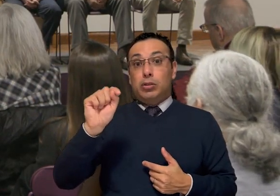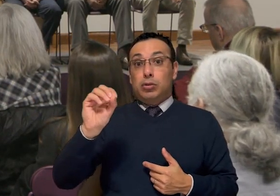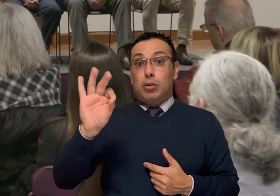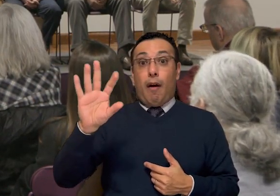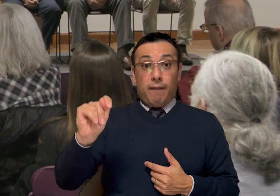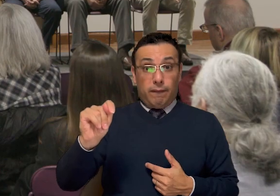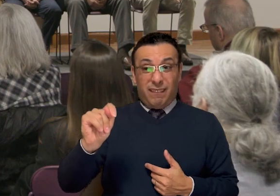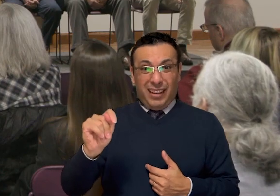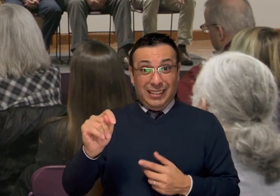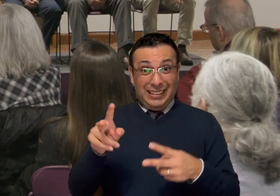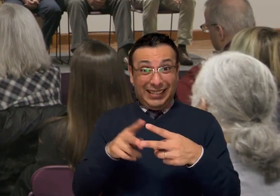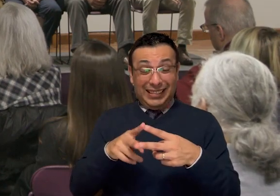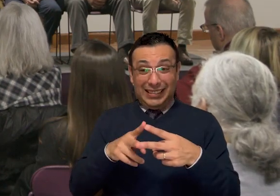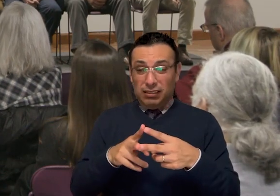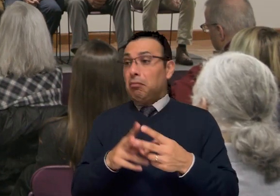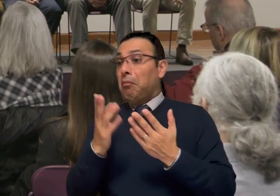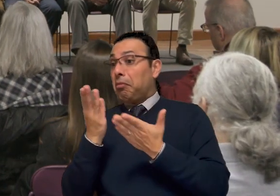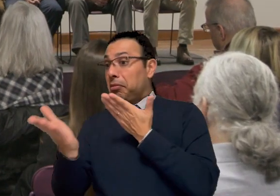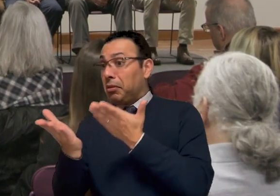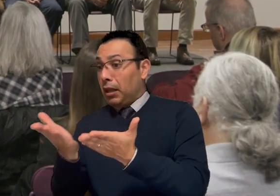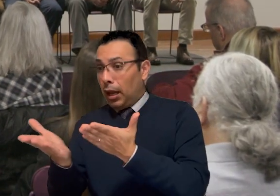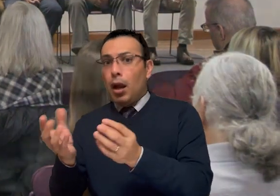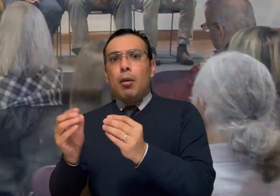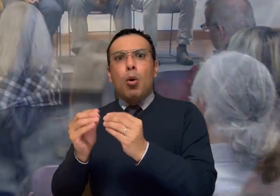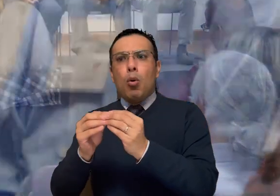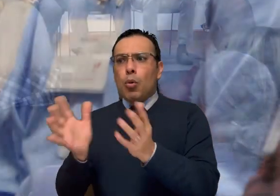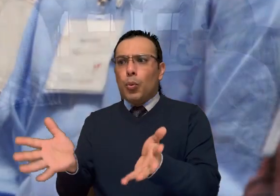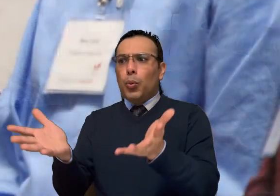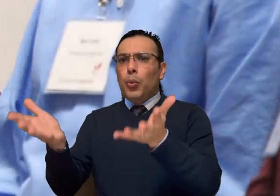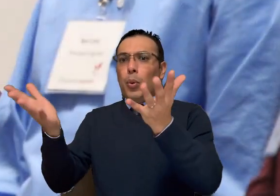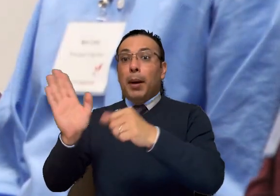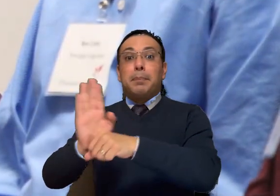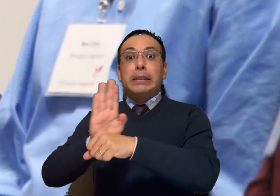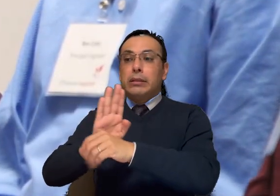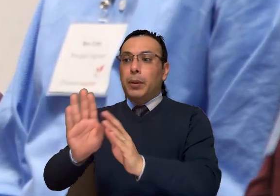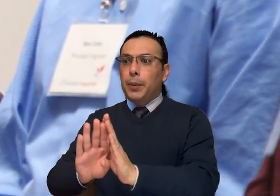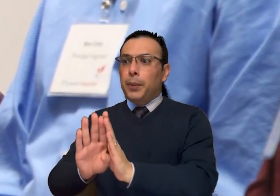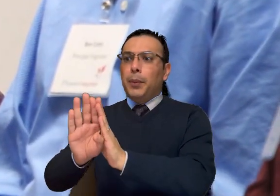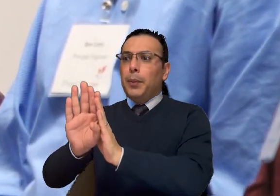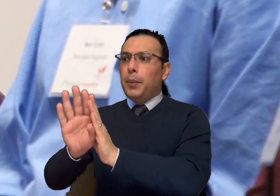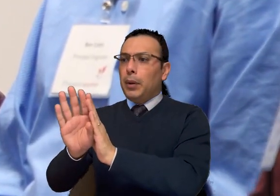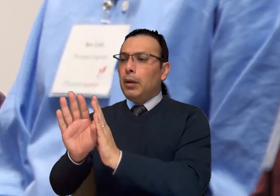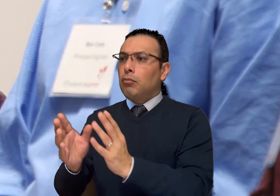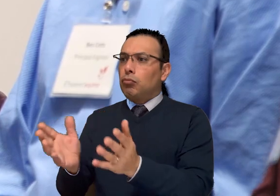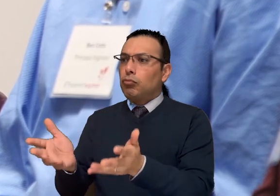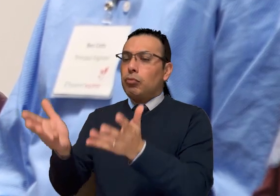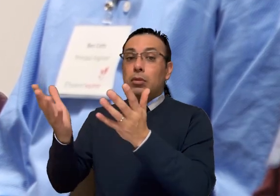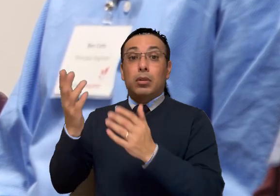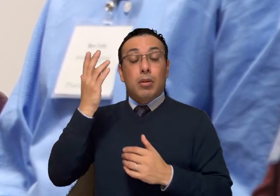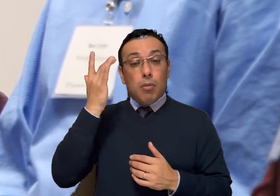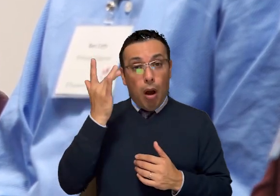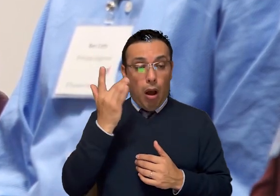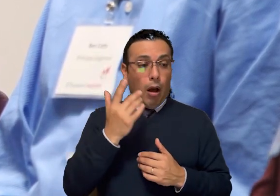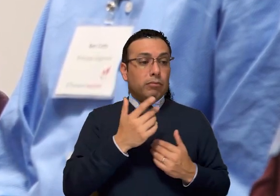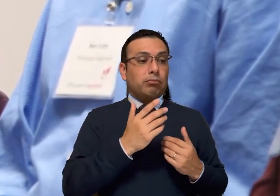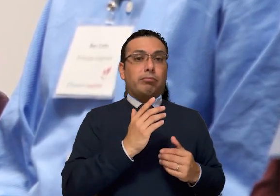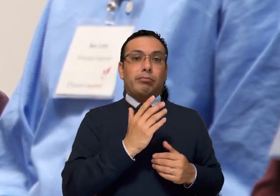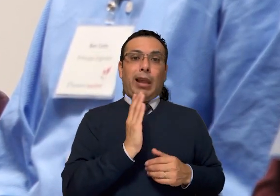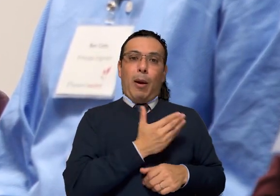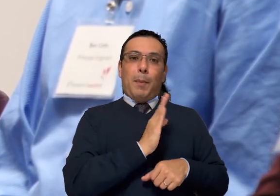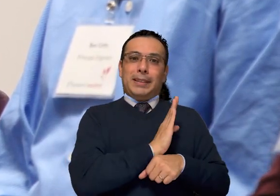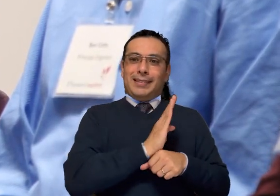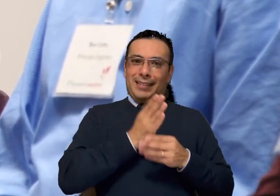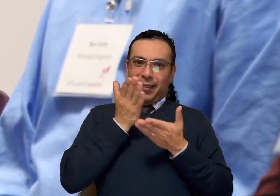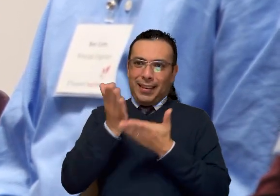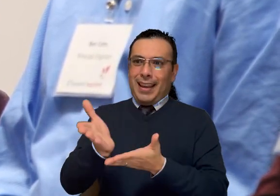of the businesses there, just from having more industry and more presence, more jobs, more workers, more